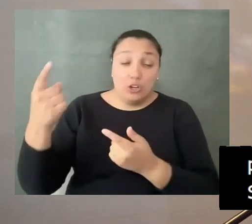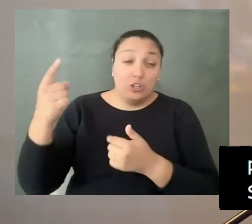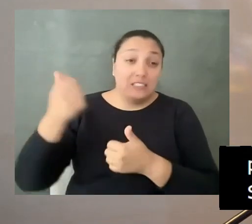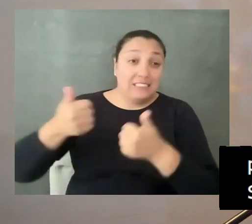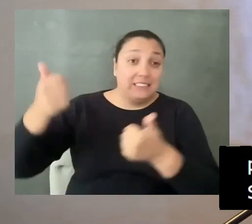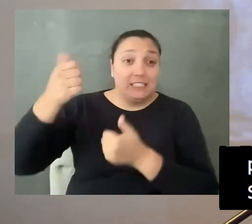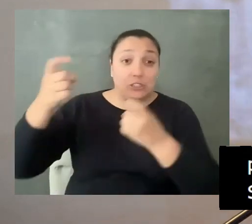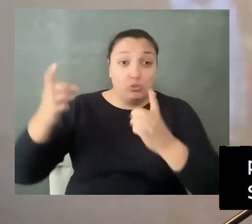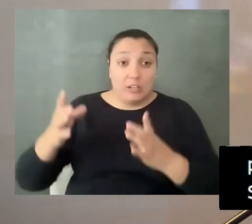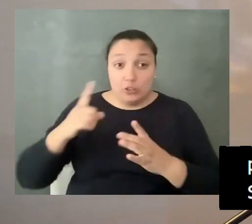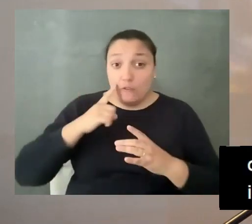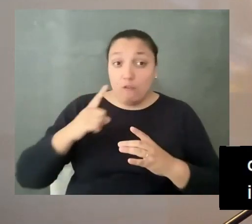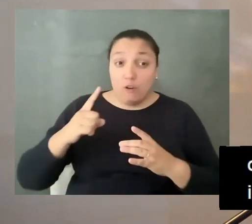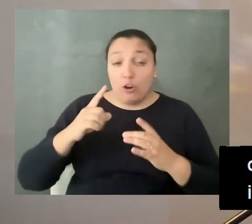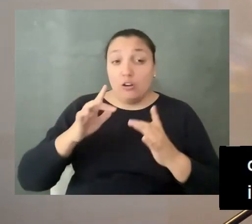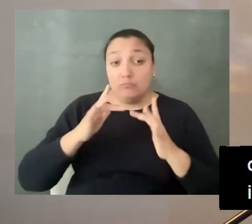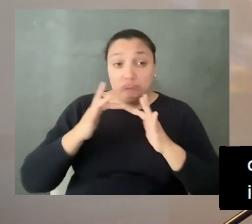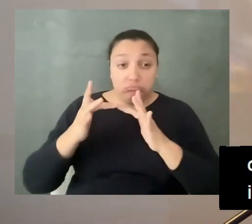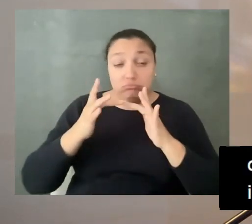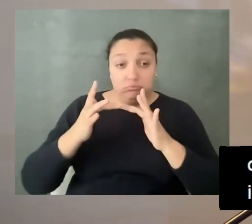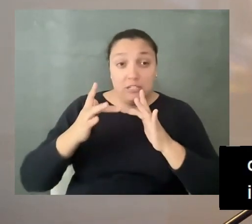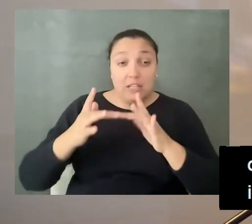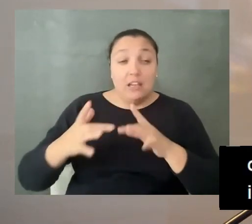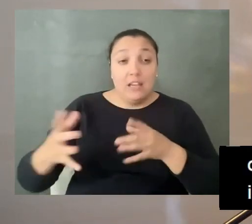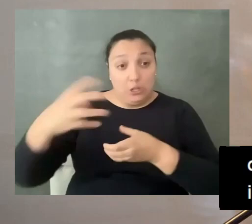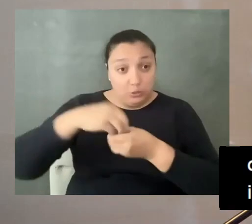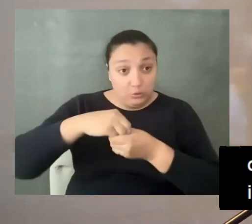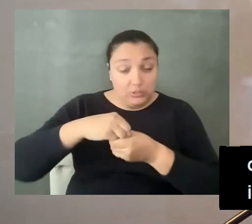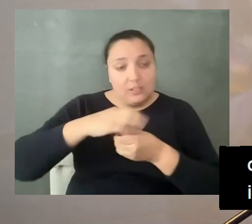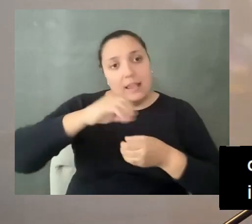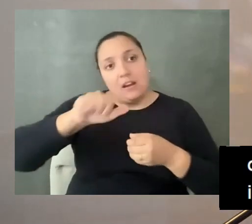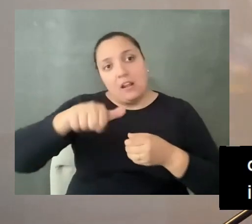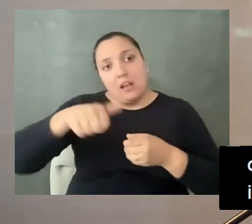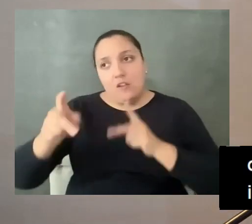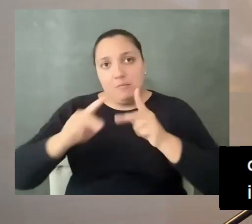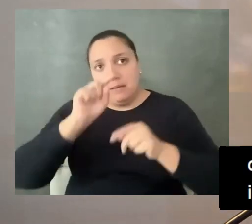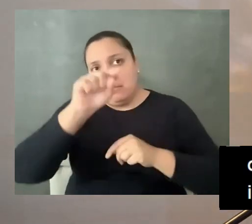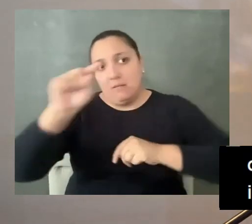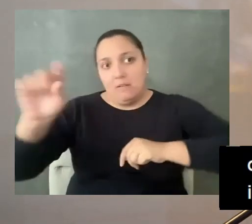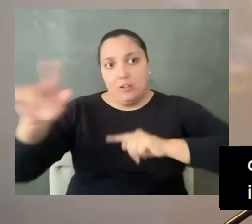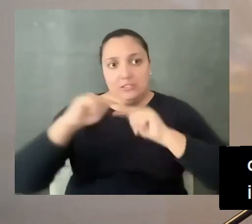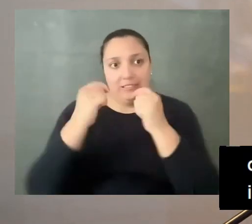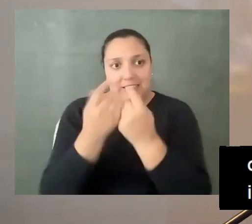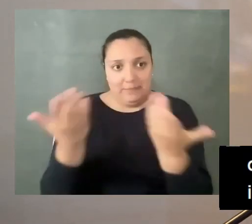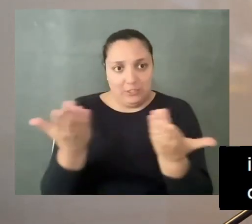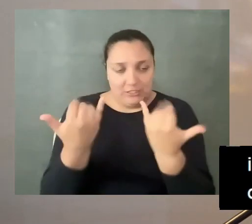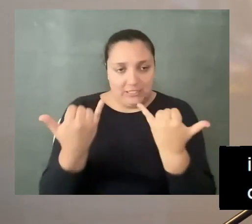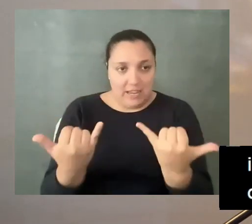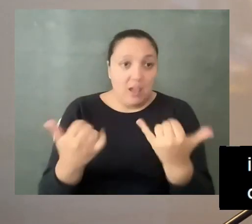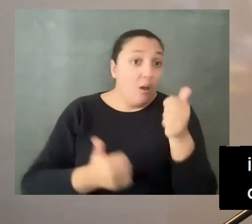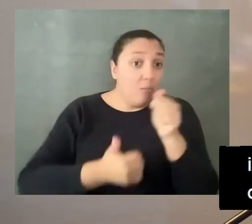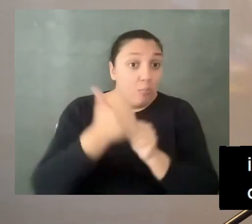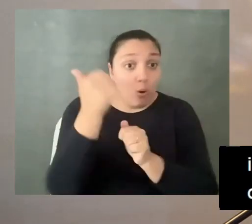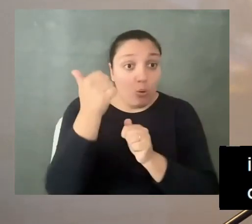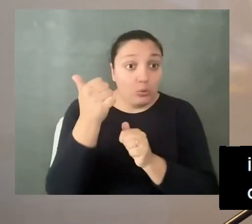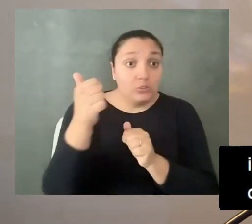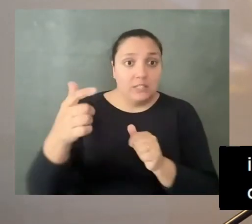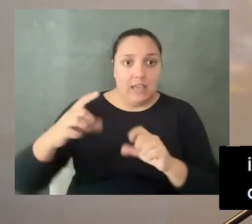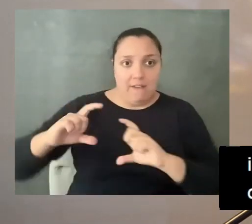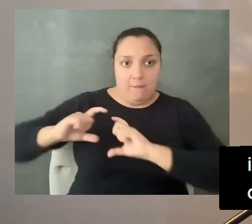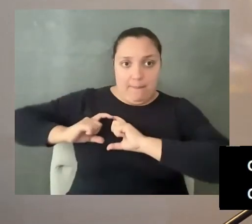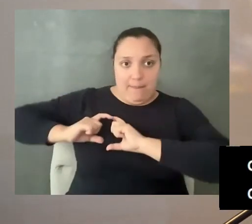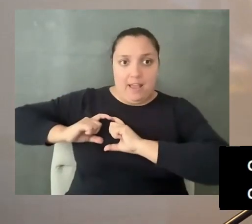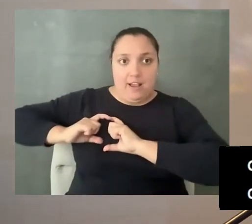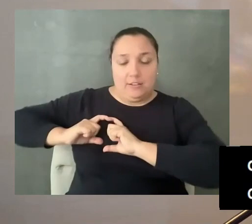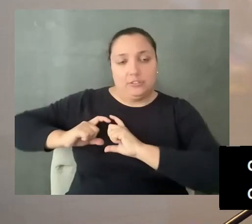As well as other folks on our team are here today, who most of them are wearing badges, so you can ask them